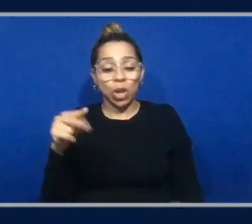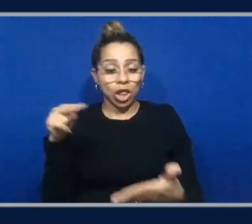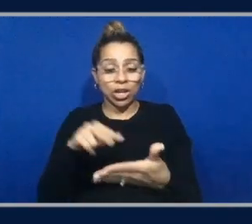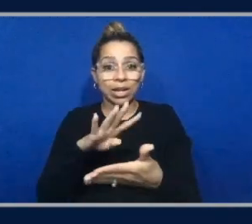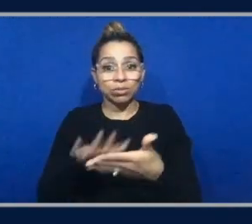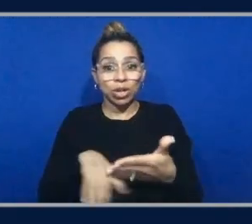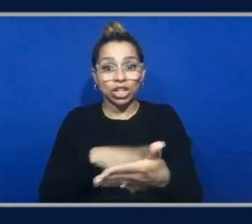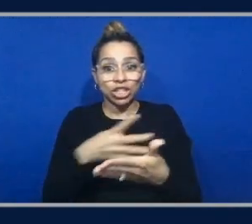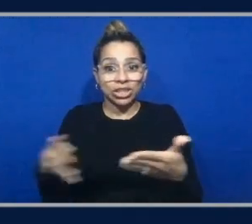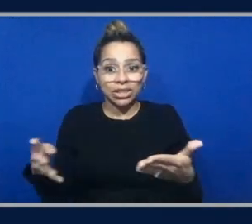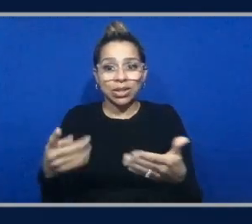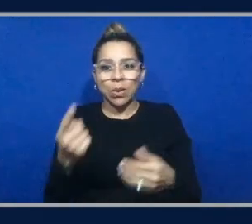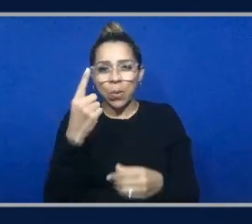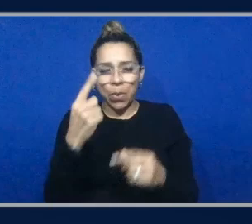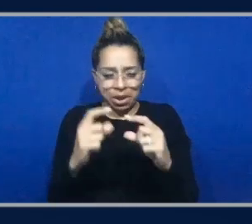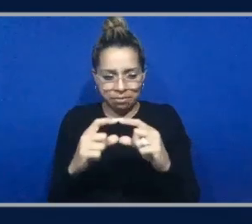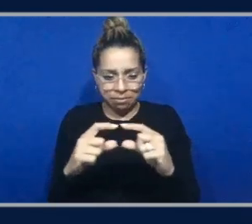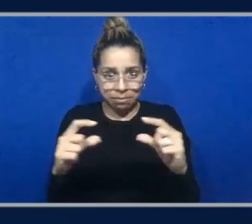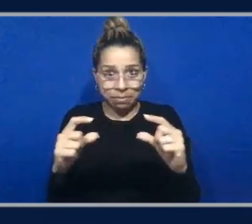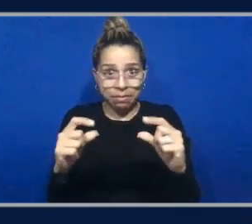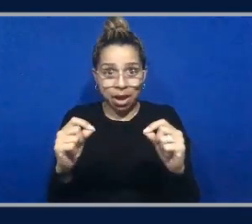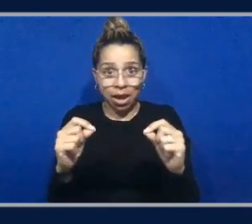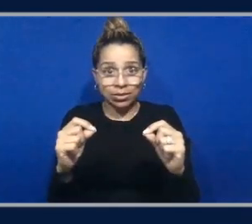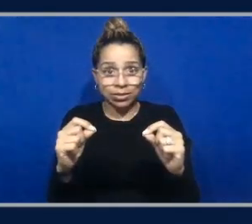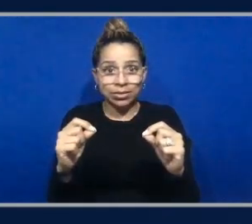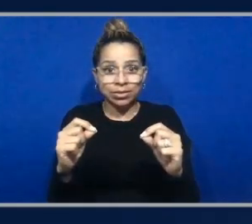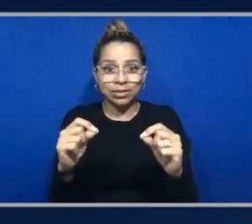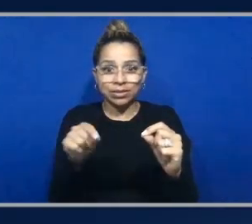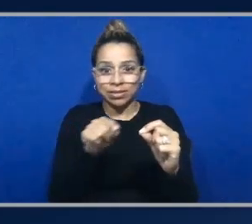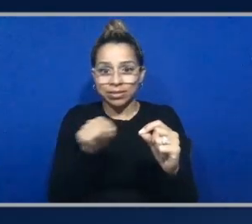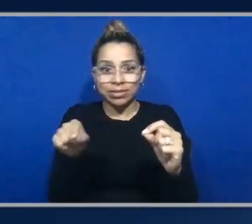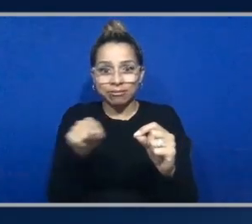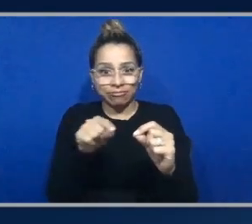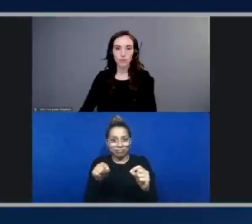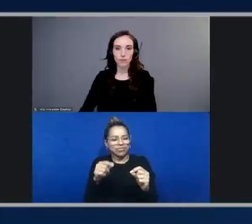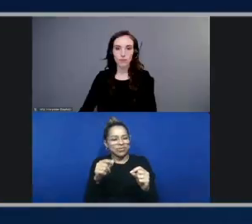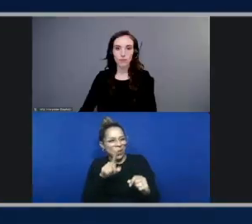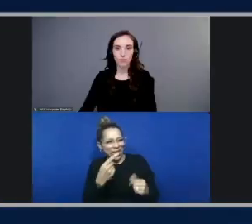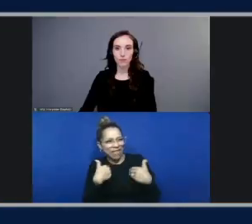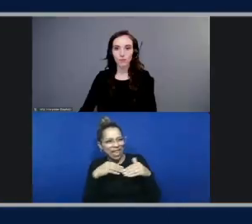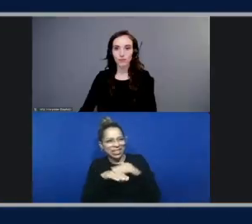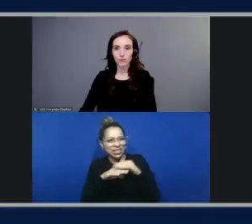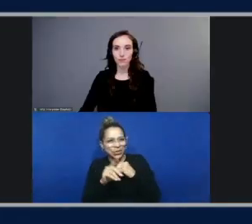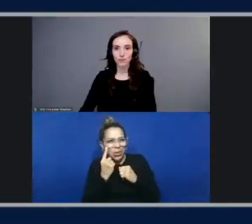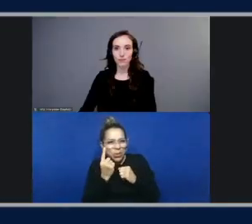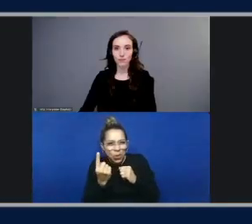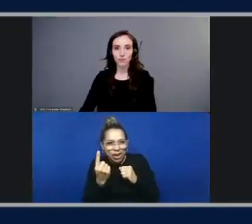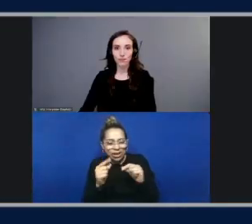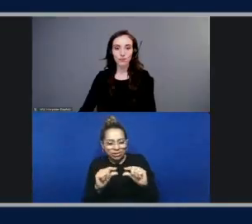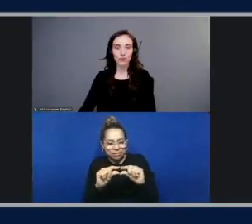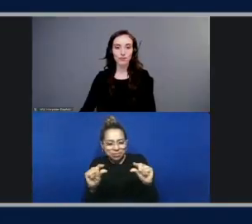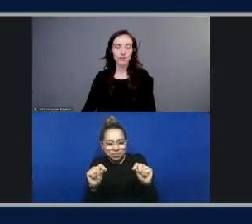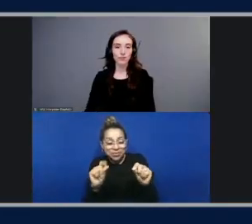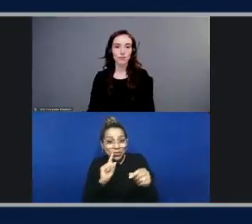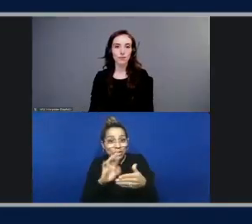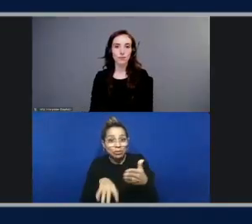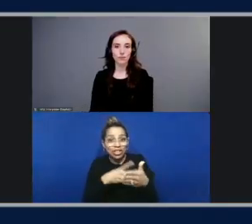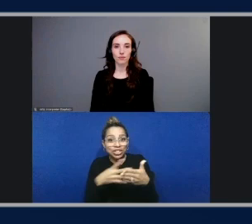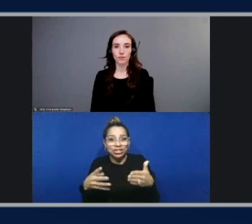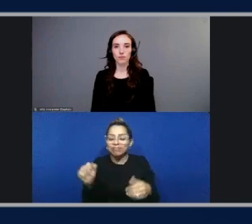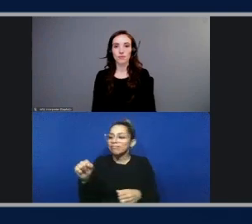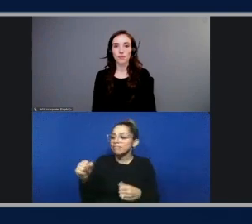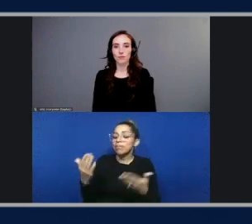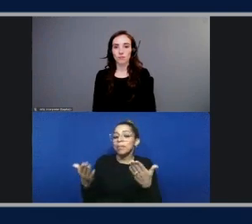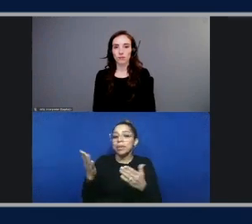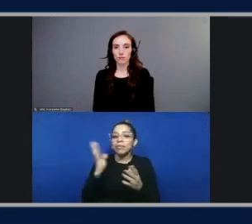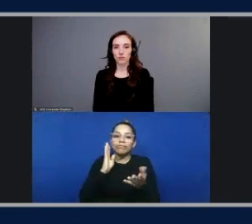level. You only have access to that one little piece of data, okay. Right, so basically the way to think about this is I have a table, it's a structured table,